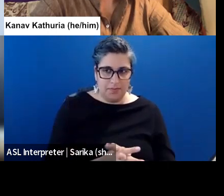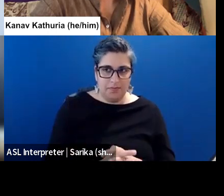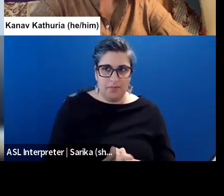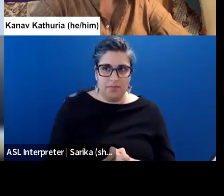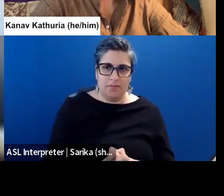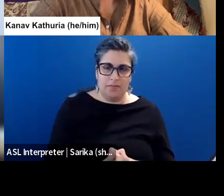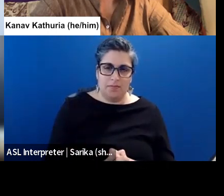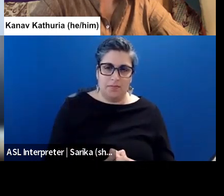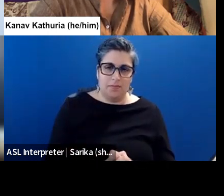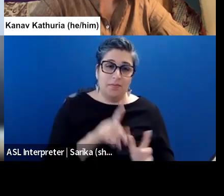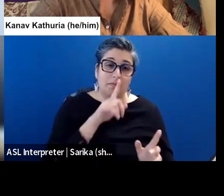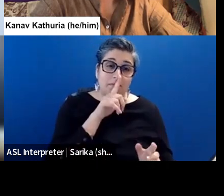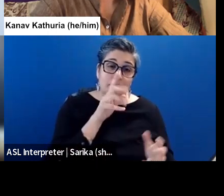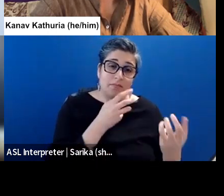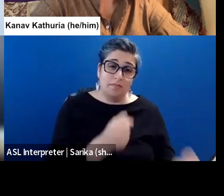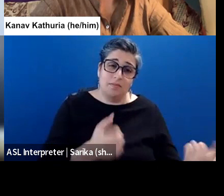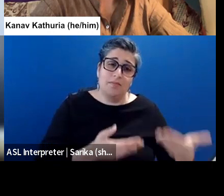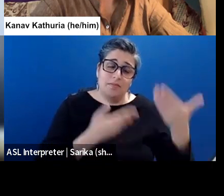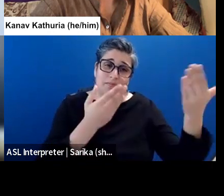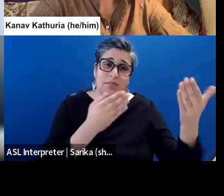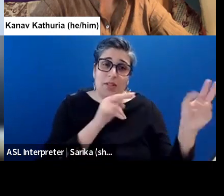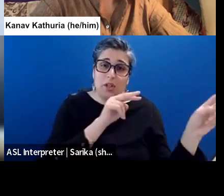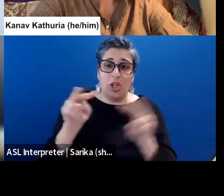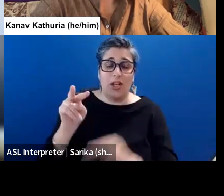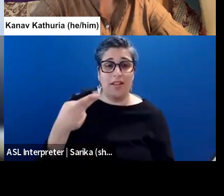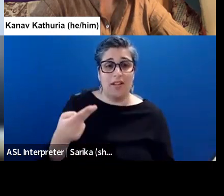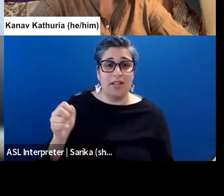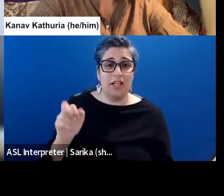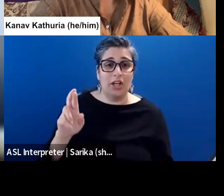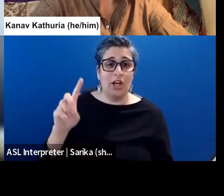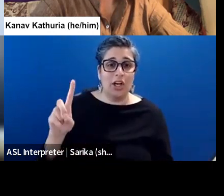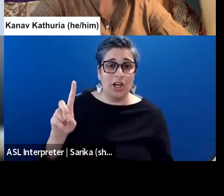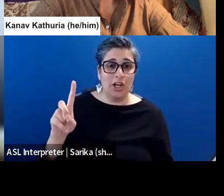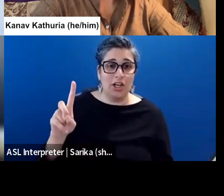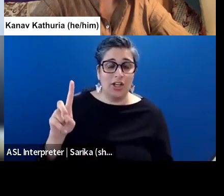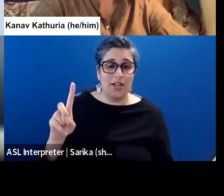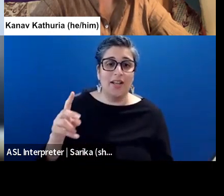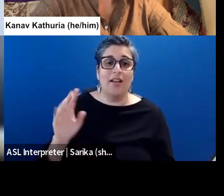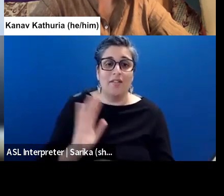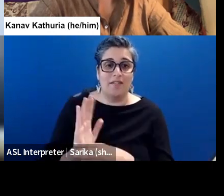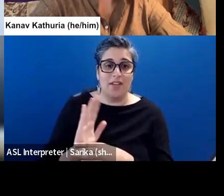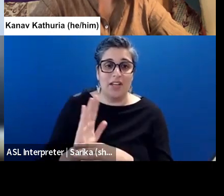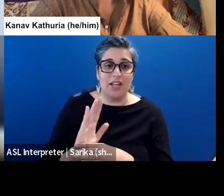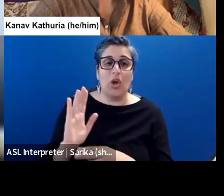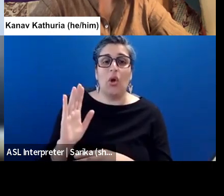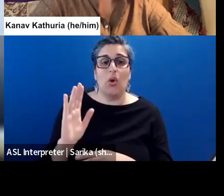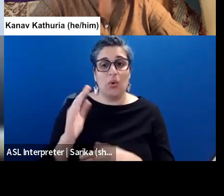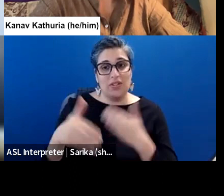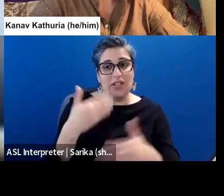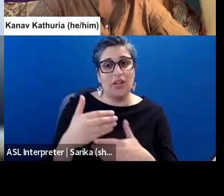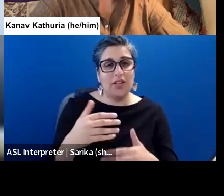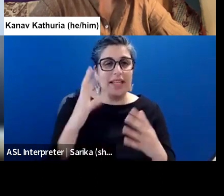I really recommend that people take a look at the Heard video series on the experiences of deaf people in prison during